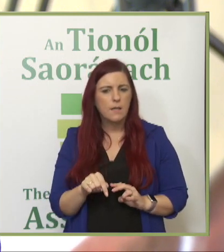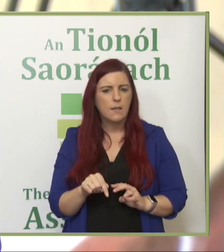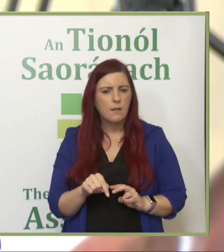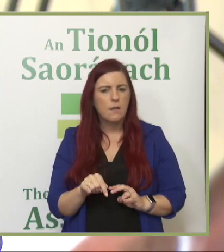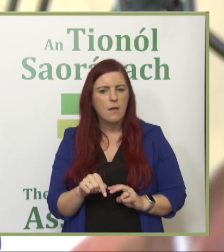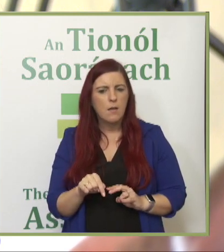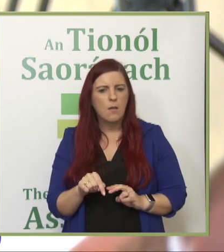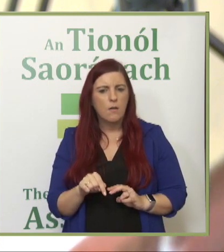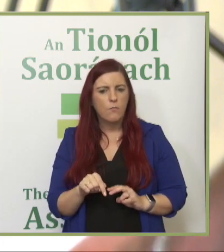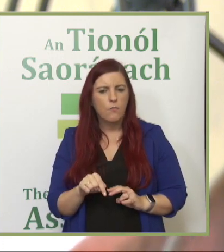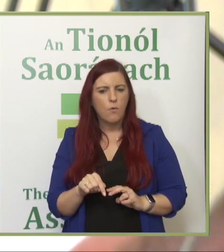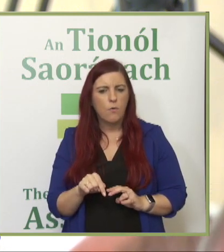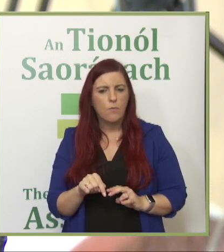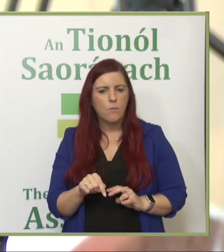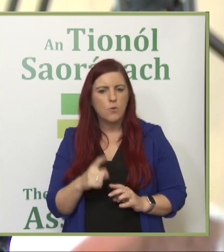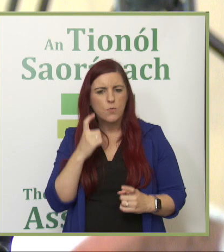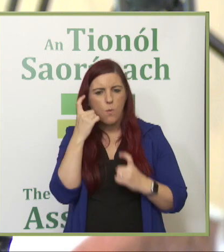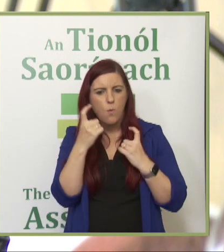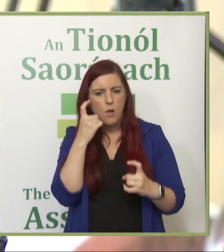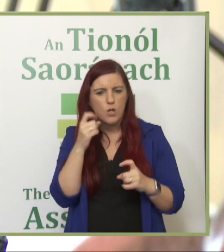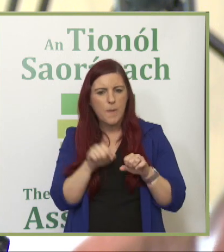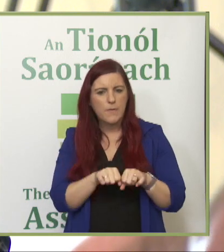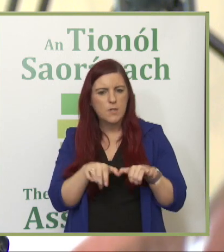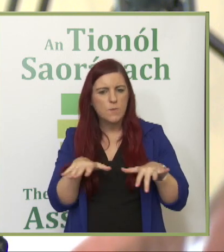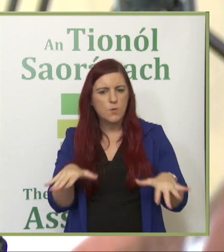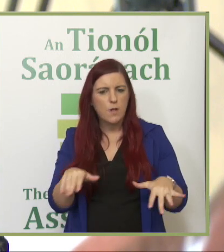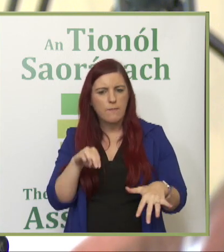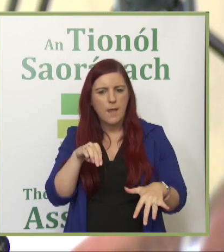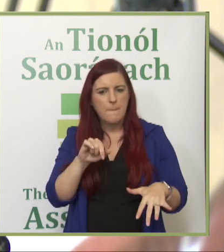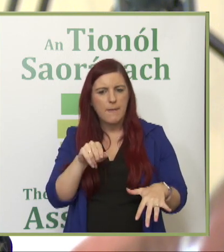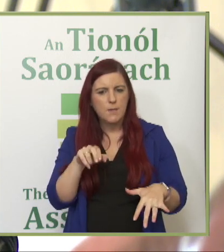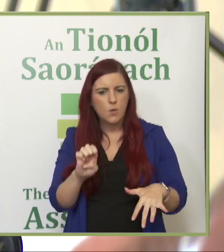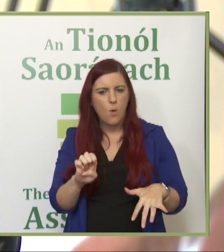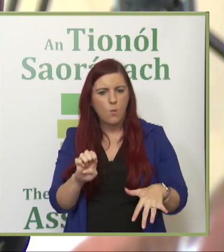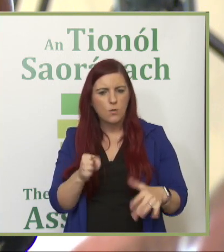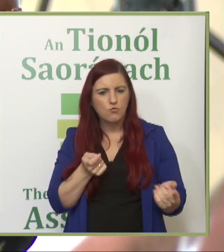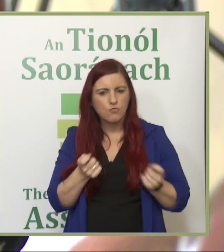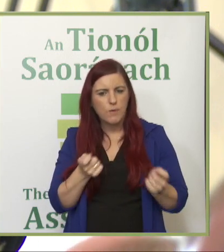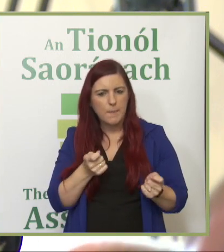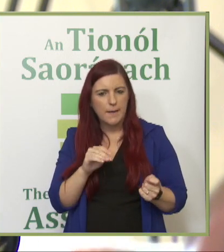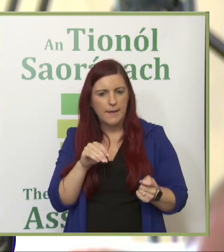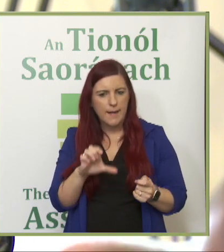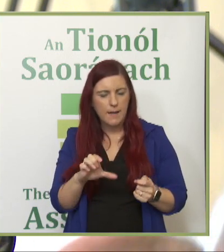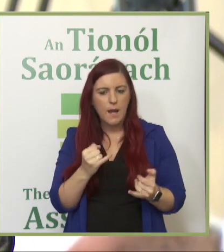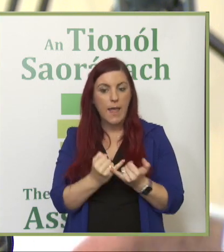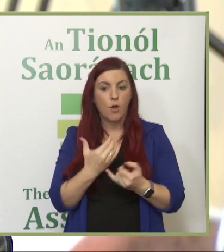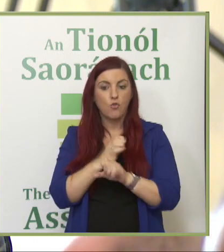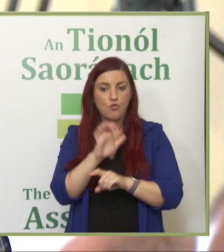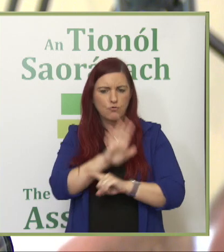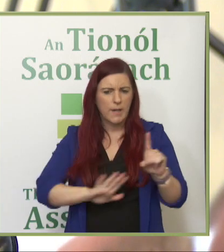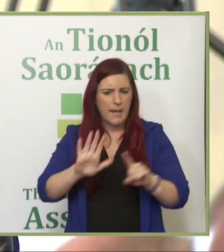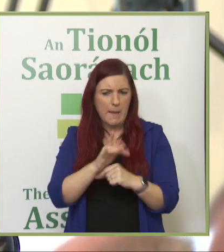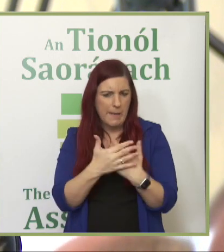just wondering about the distribution of the methadone treatment facilities, like what's the distribution countrywide?